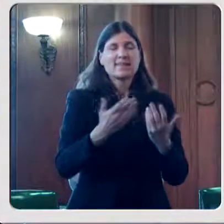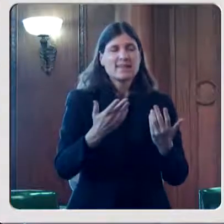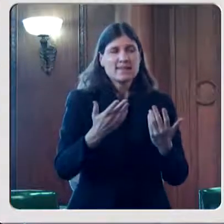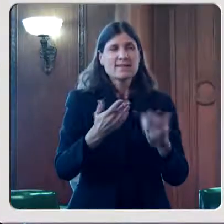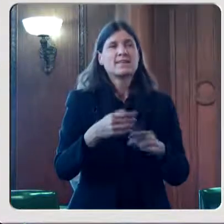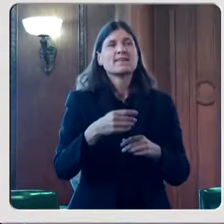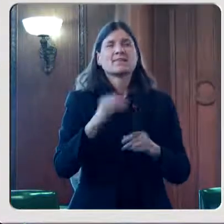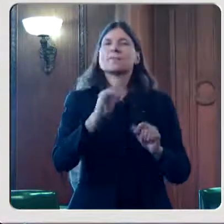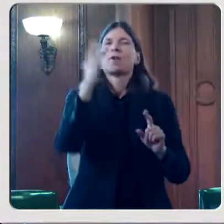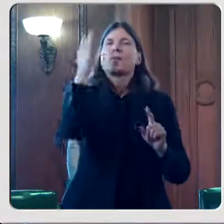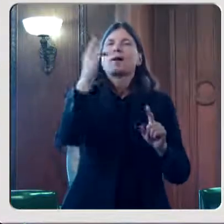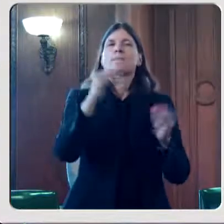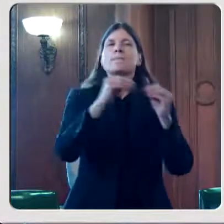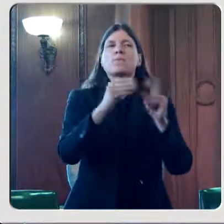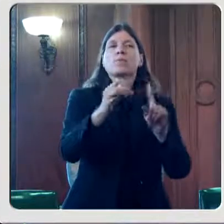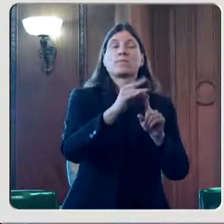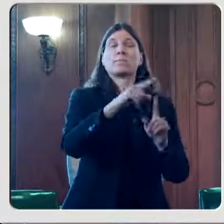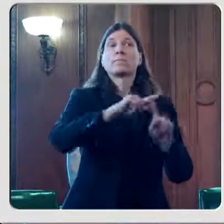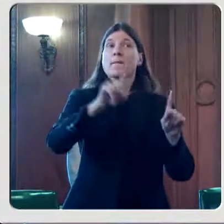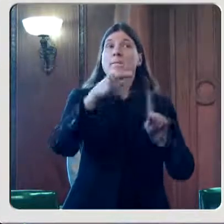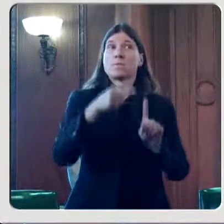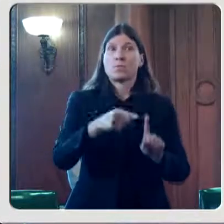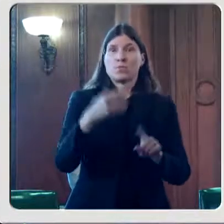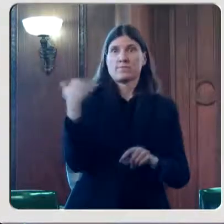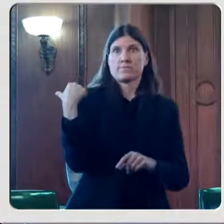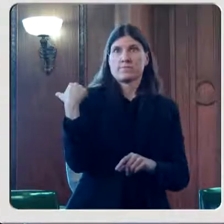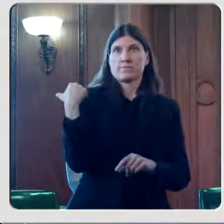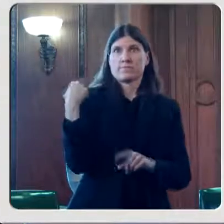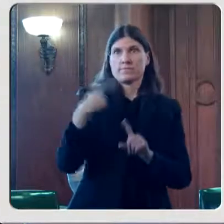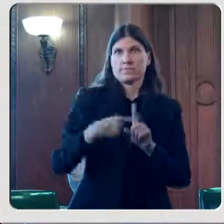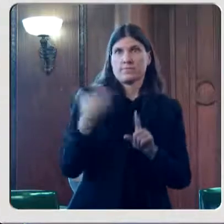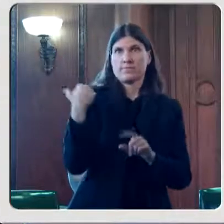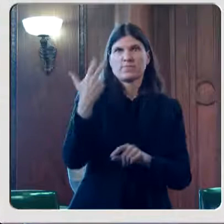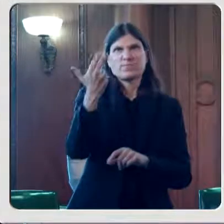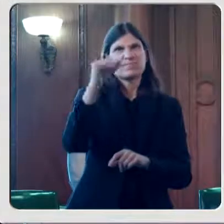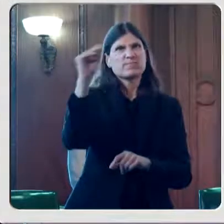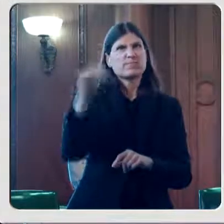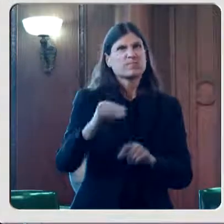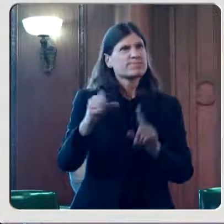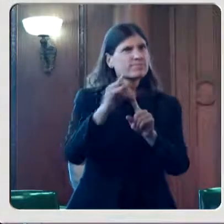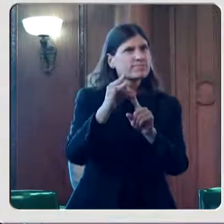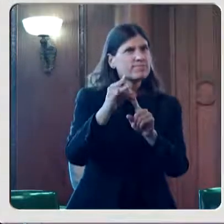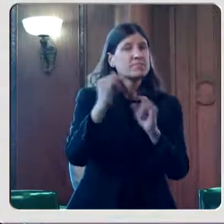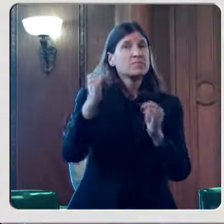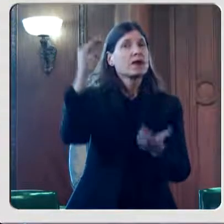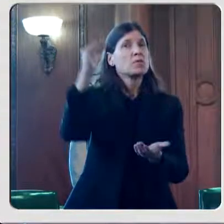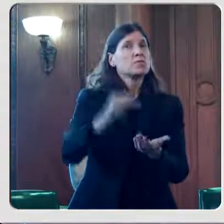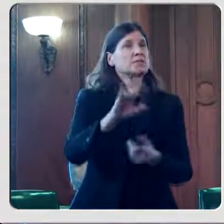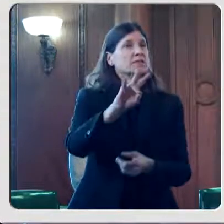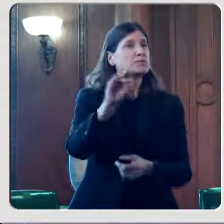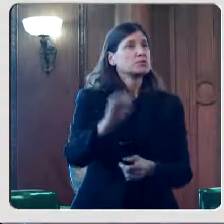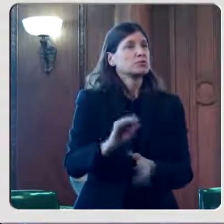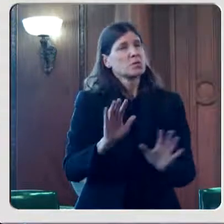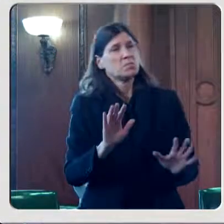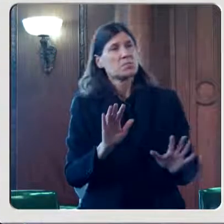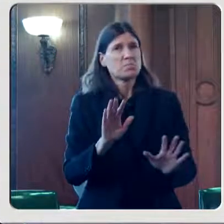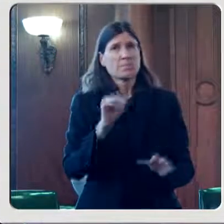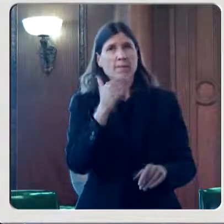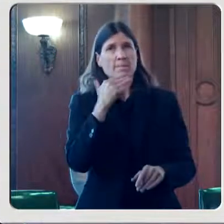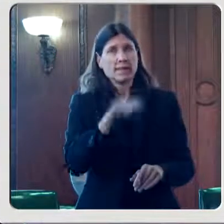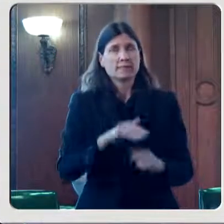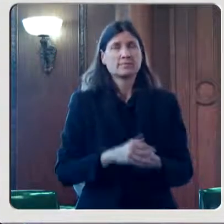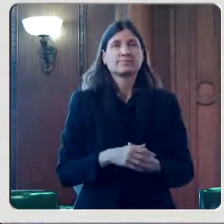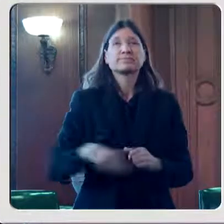by all the trends that we're witnessing at this point. It certainly is showing that we are seeing the impact